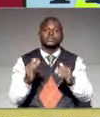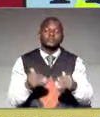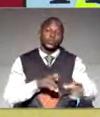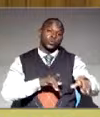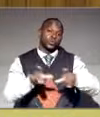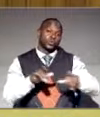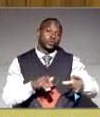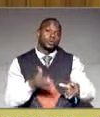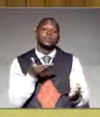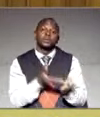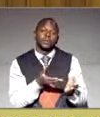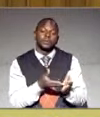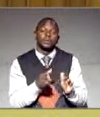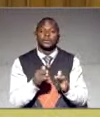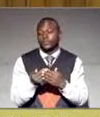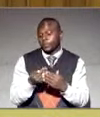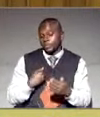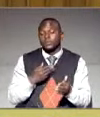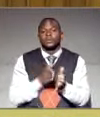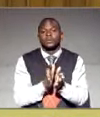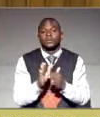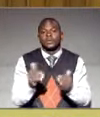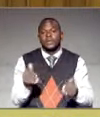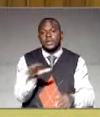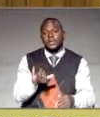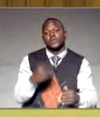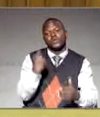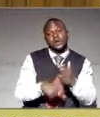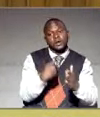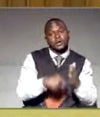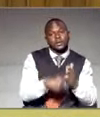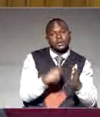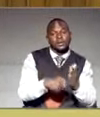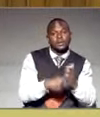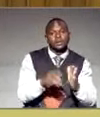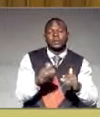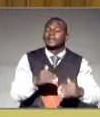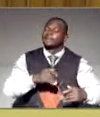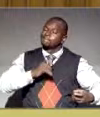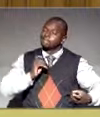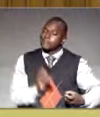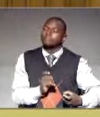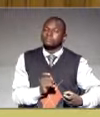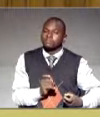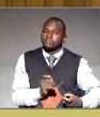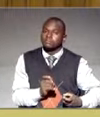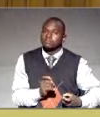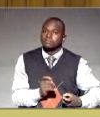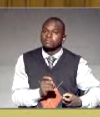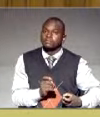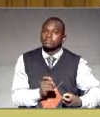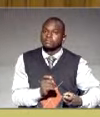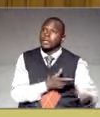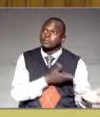local content. Already we have been told that there are areas of taxation which are painful to